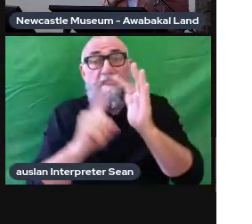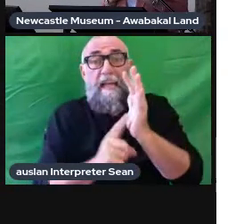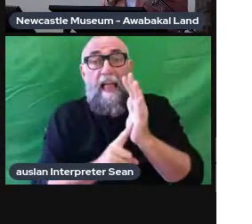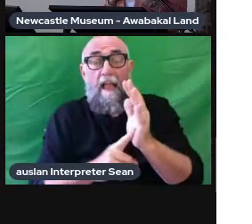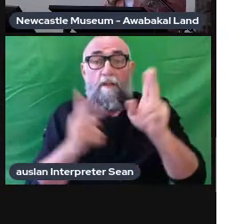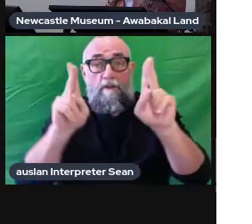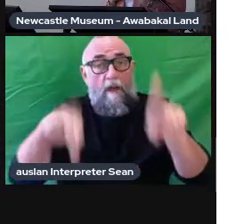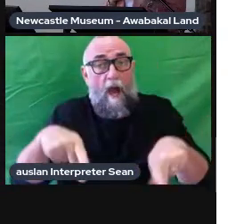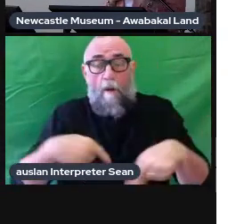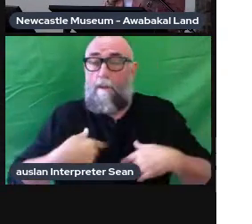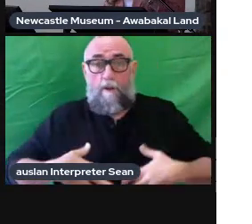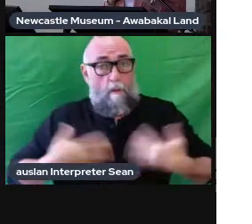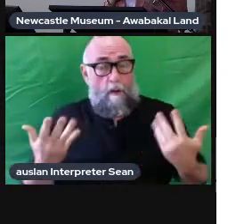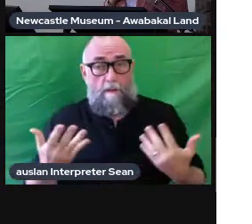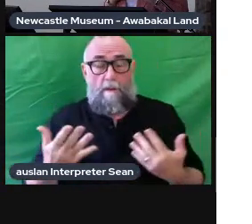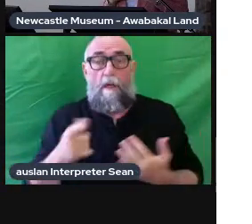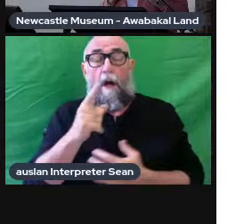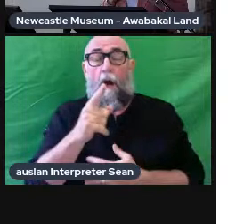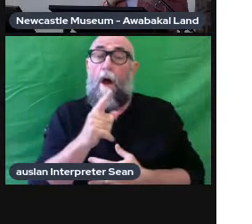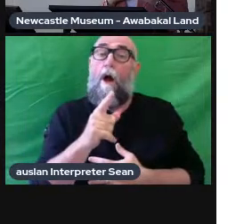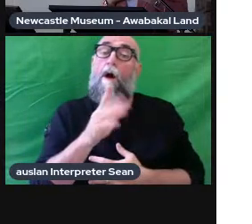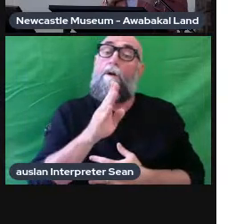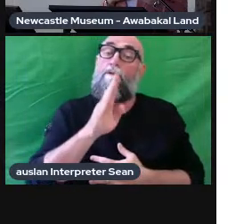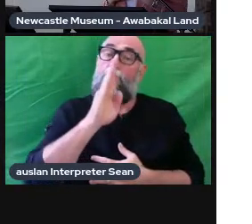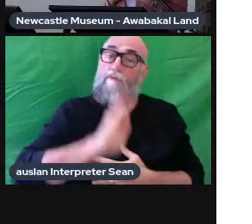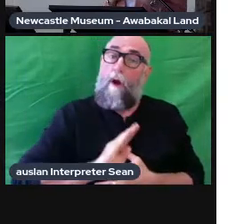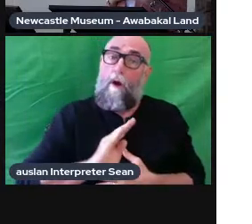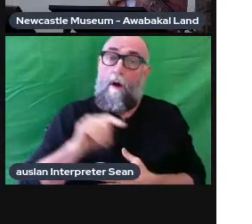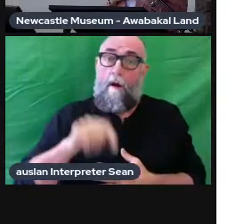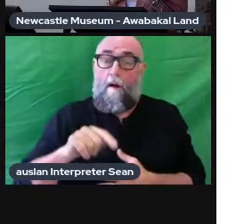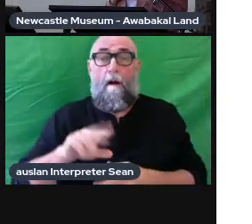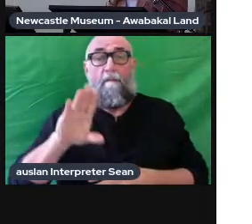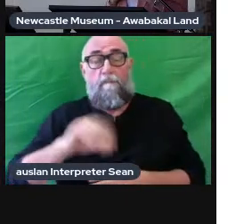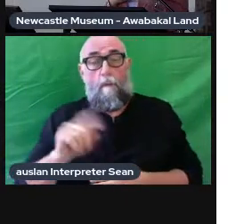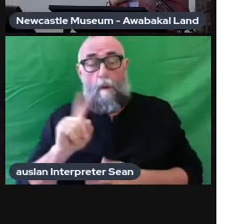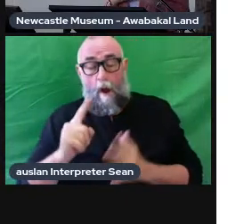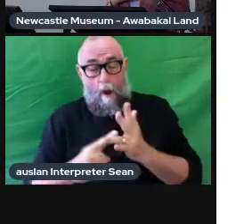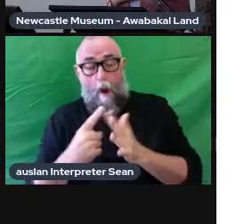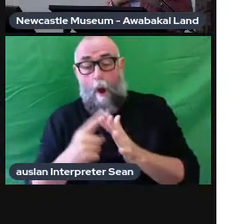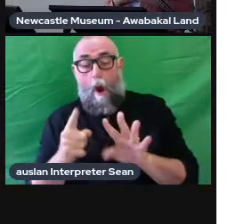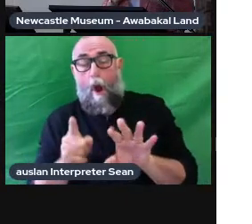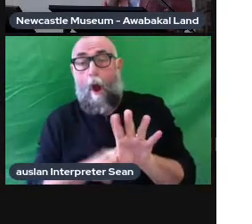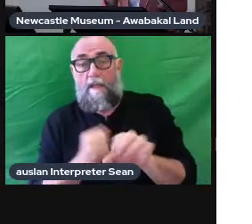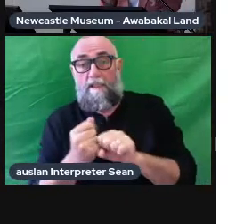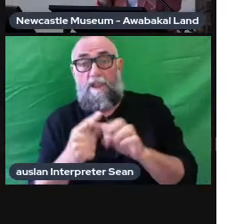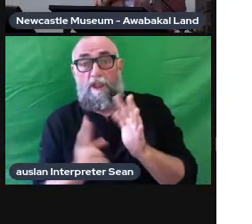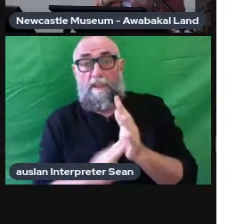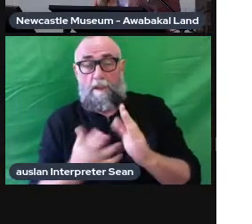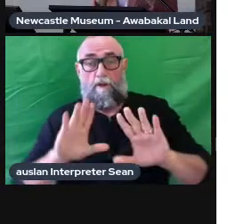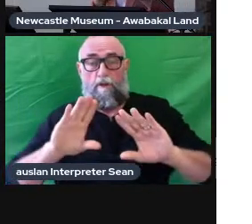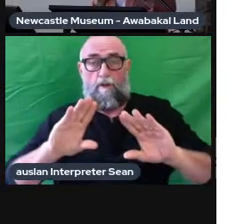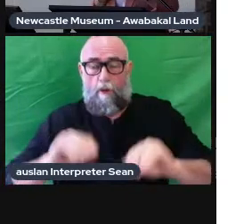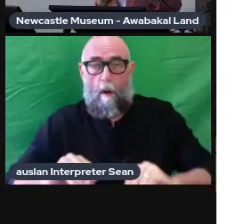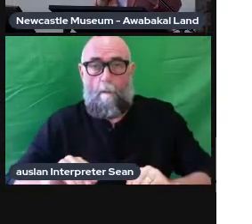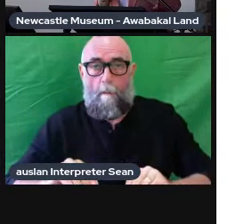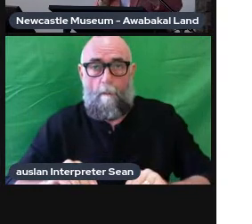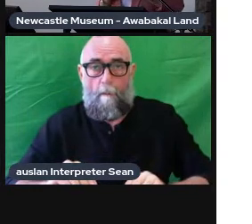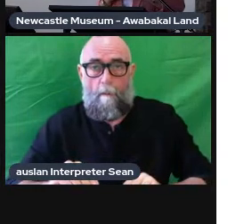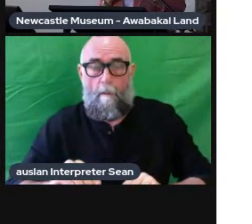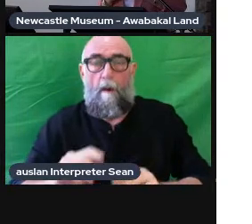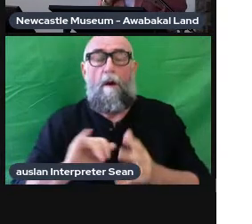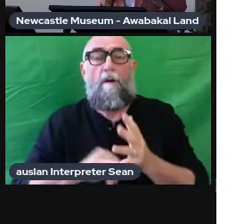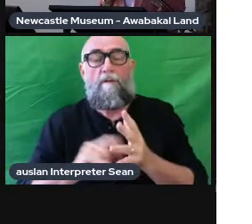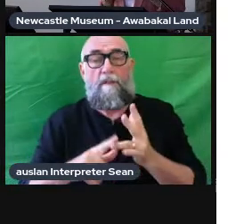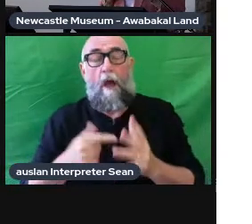remember that a stroke occurs when the circulation and the supply of oxygen to the brain is blocked. So all the medications we are using